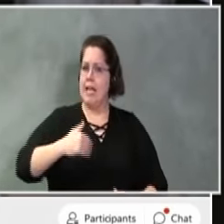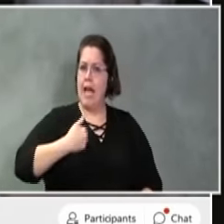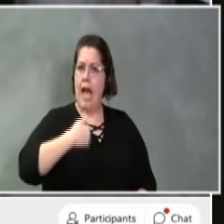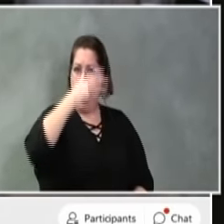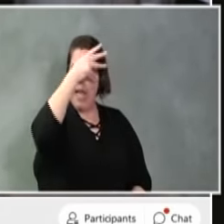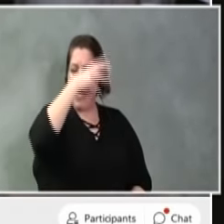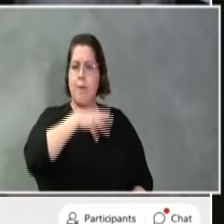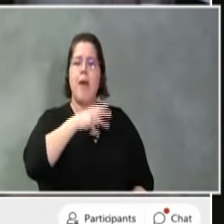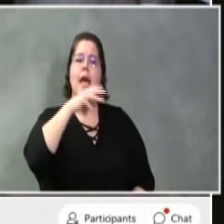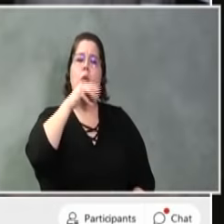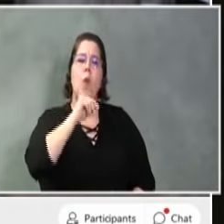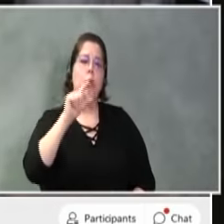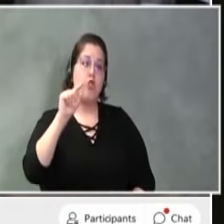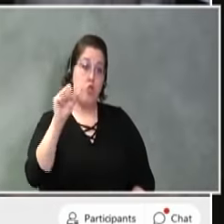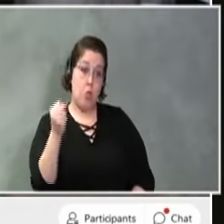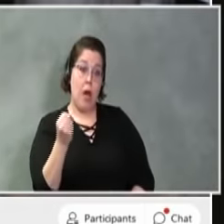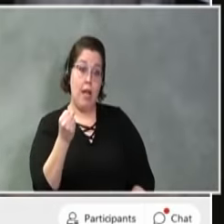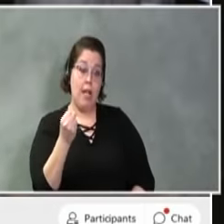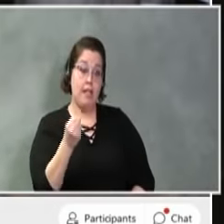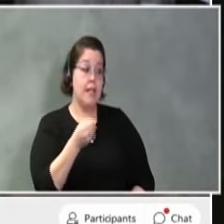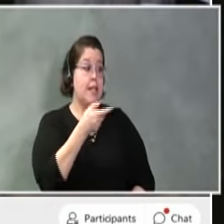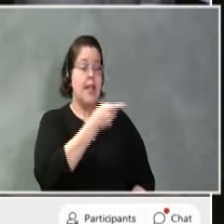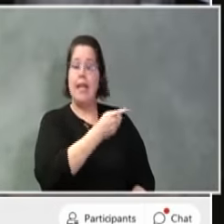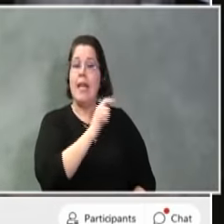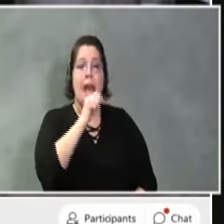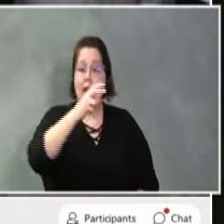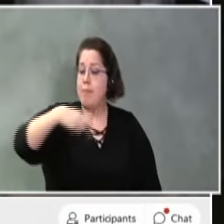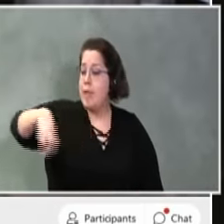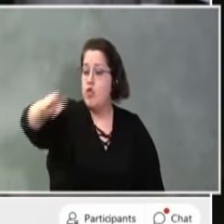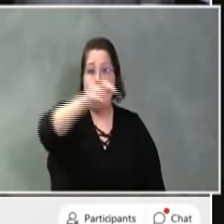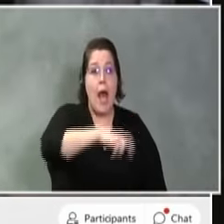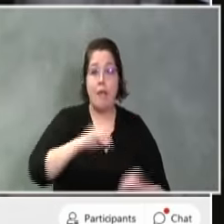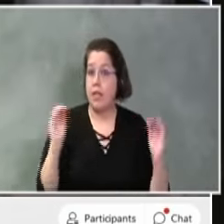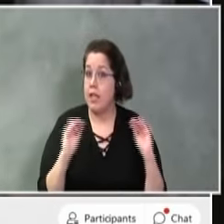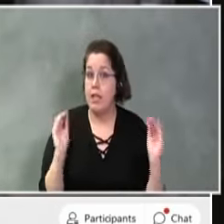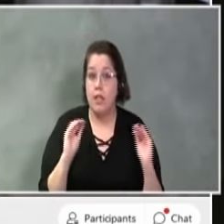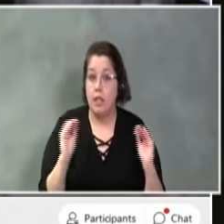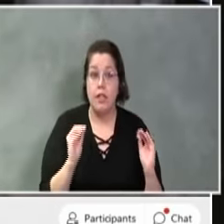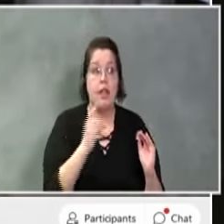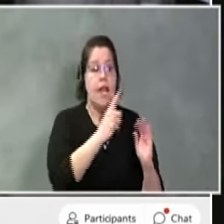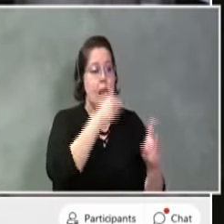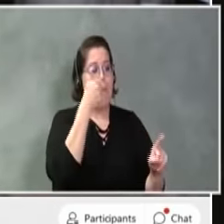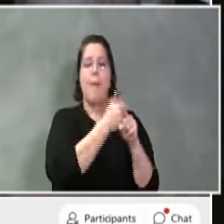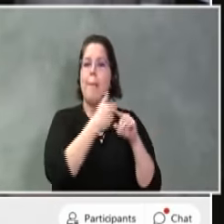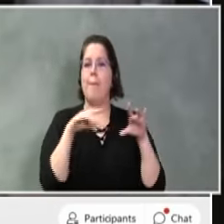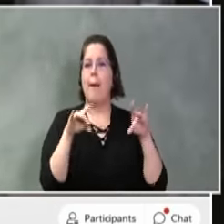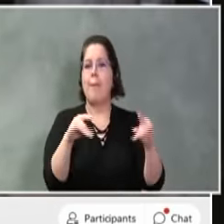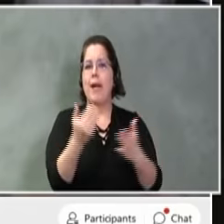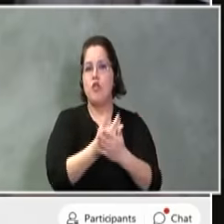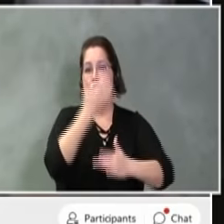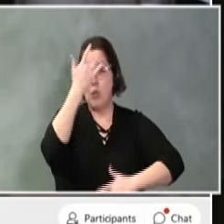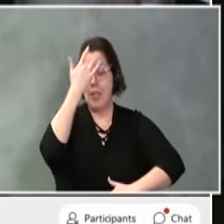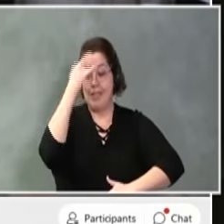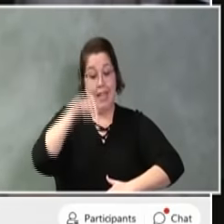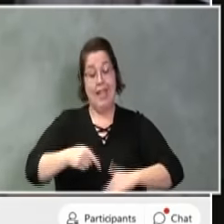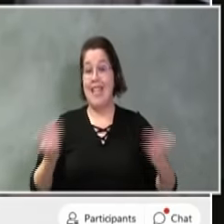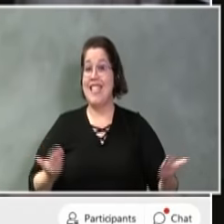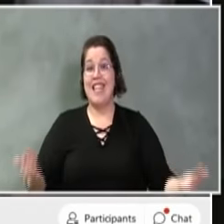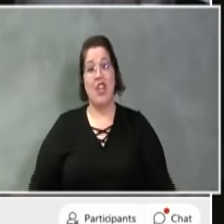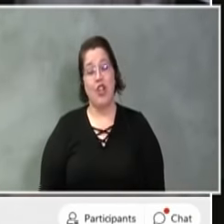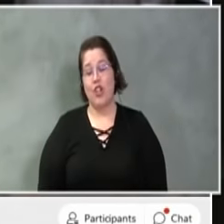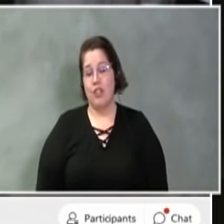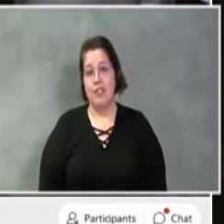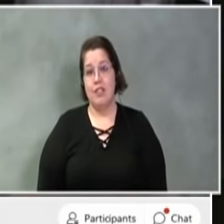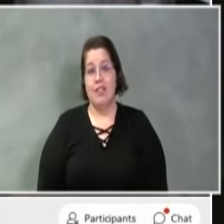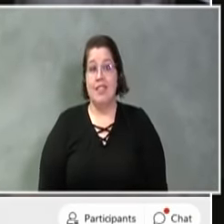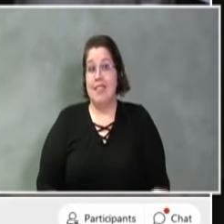his 20s who had not been traveling anywhere picked up this new strand. So it's here and